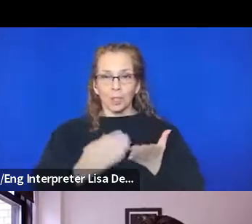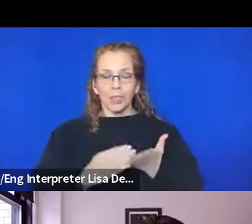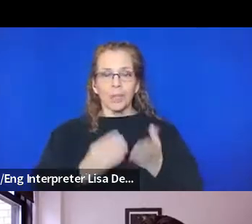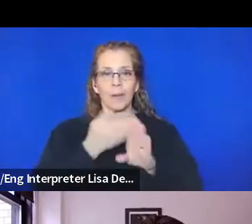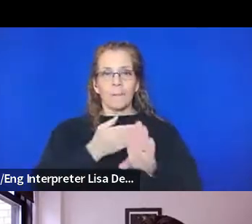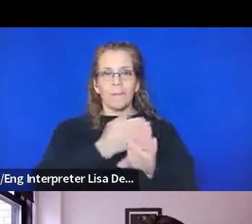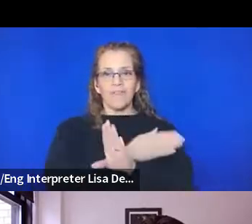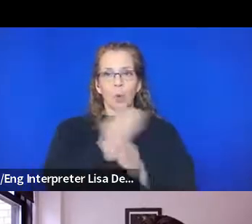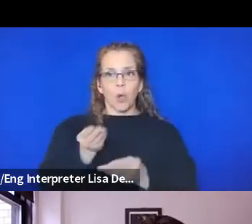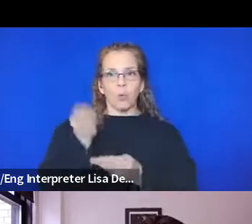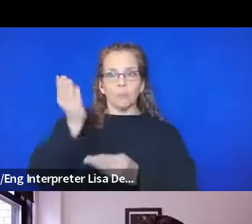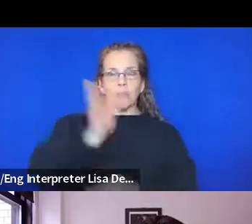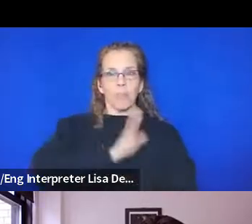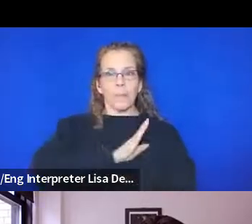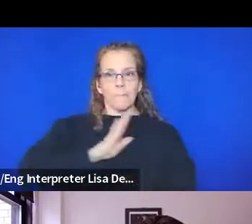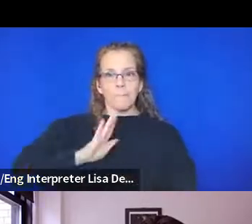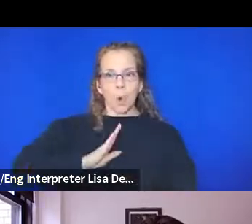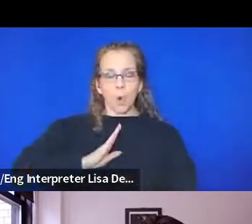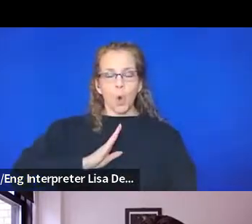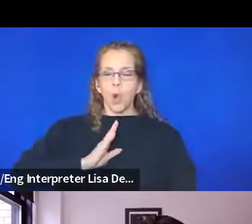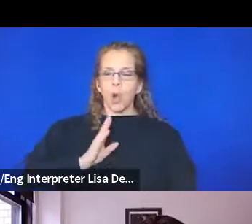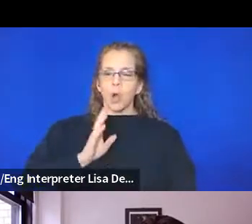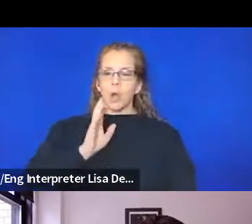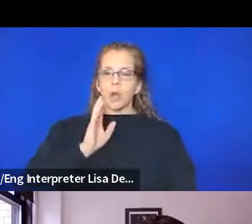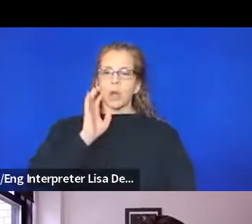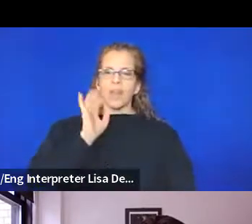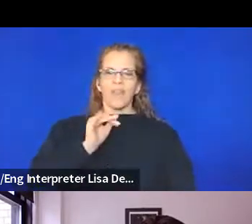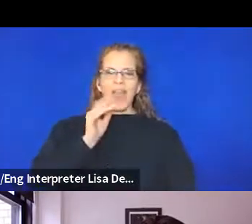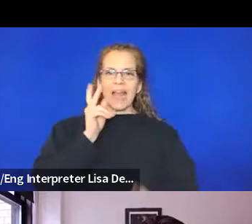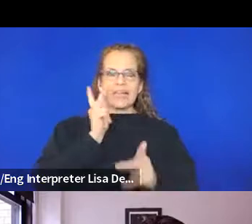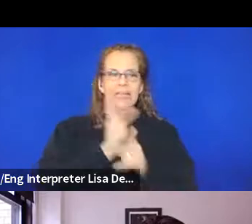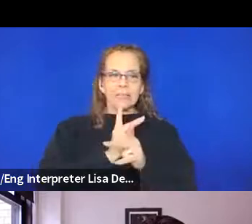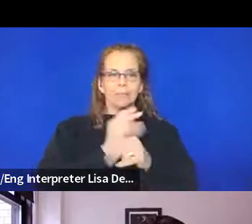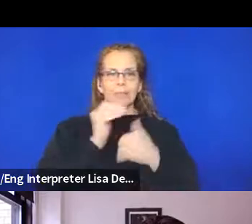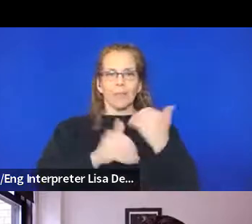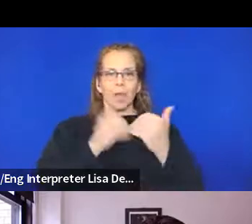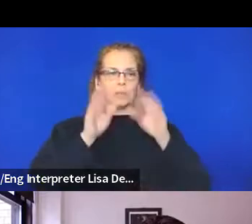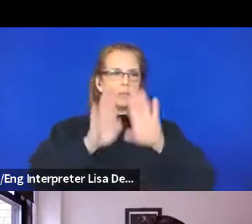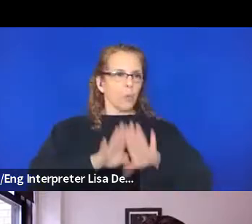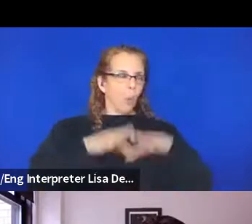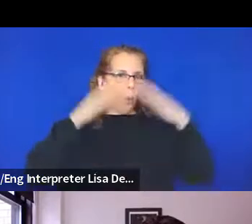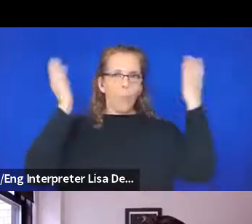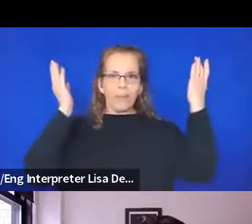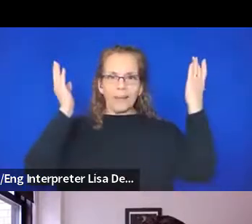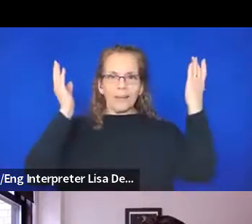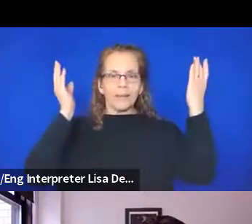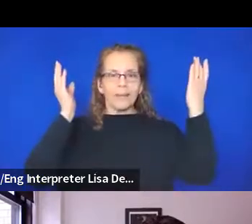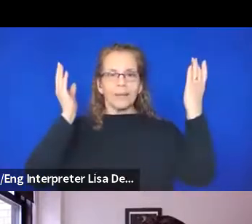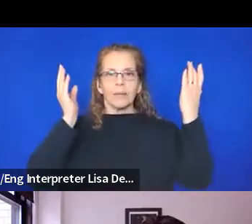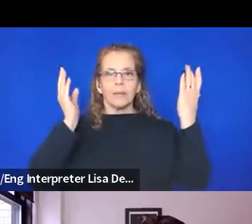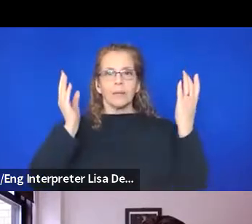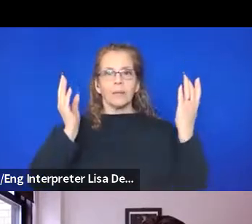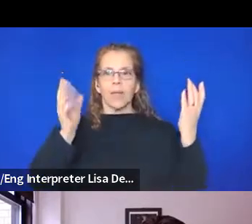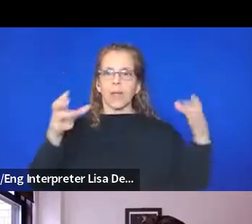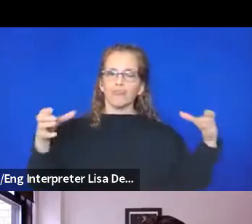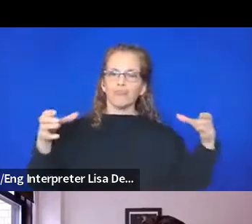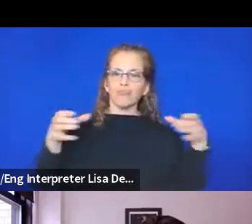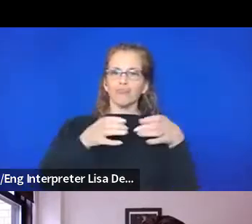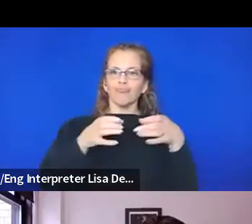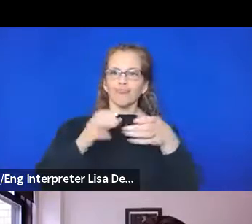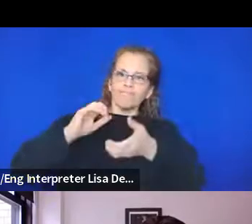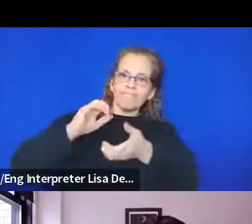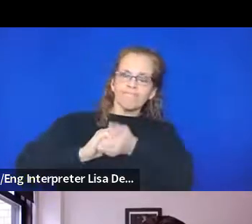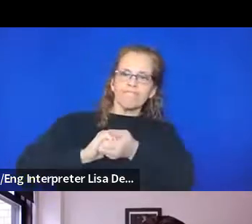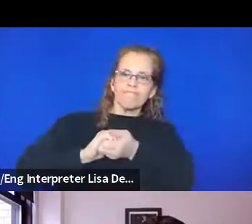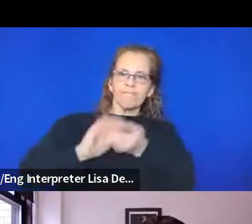for a vote. And it keeps that whole process very like transparent and increases the kind of tight-knit community we have, rather than having